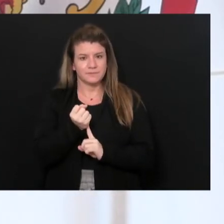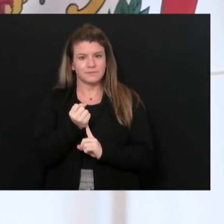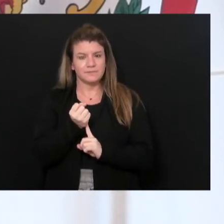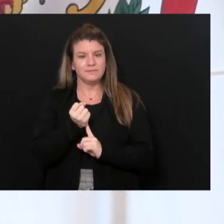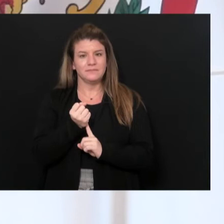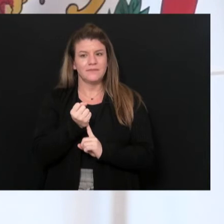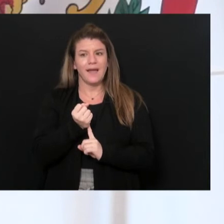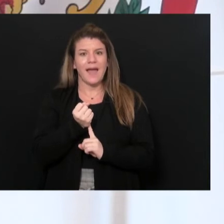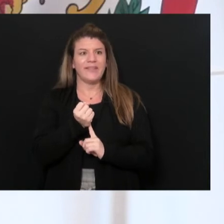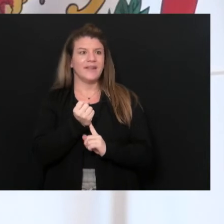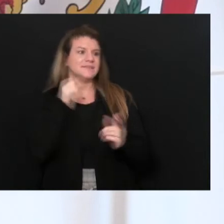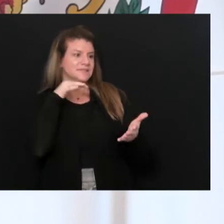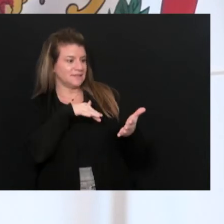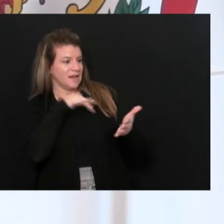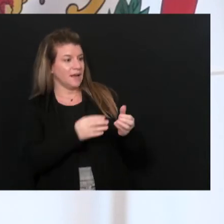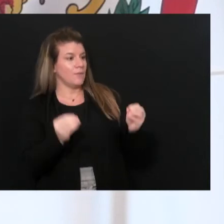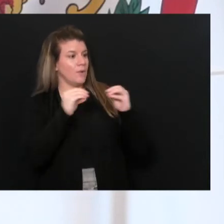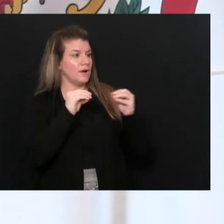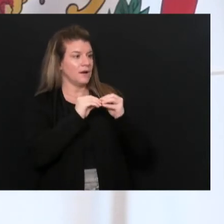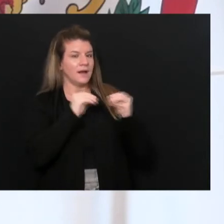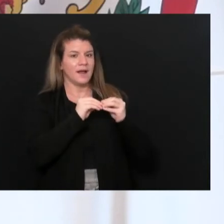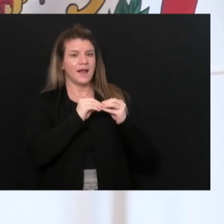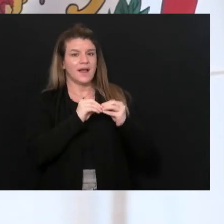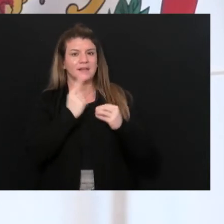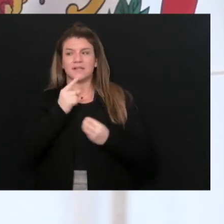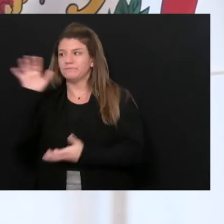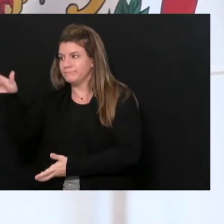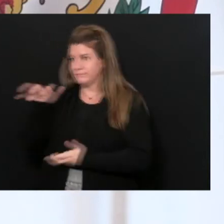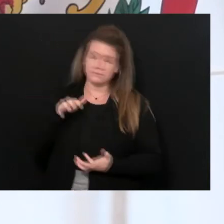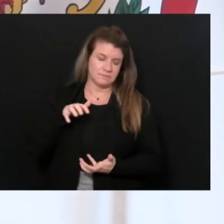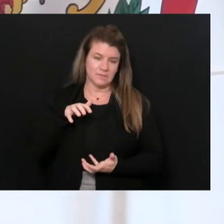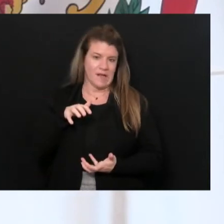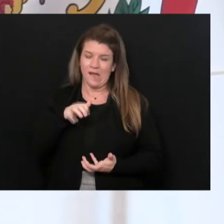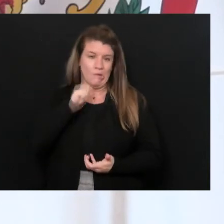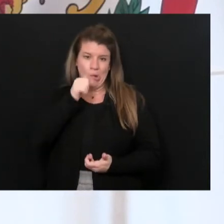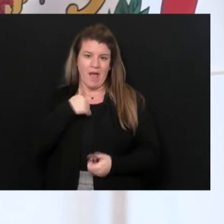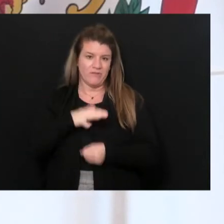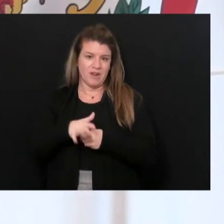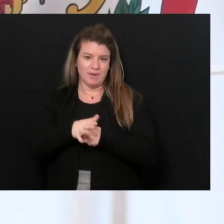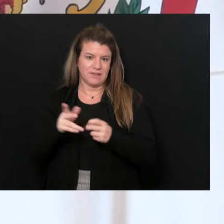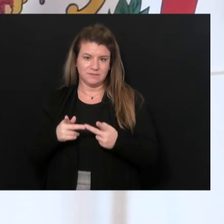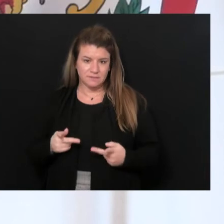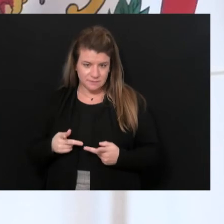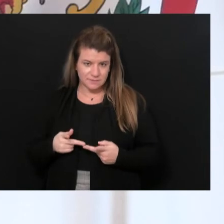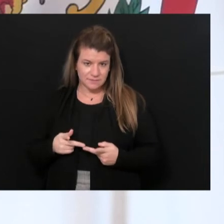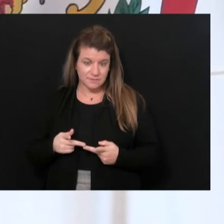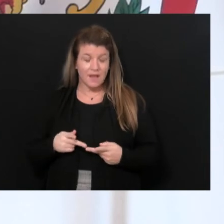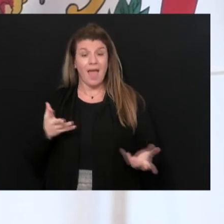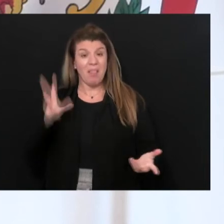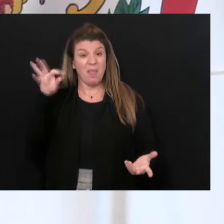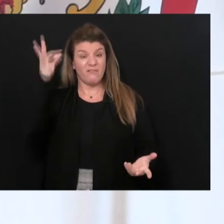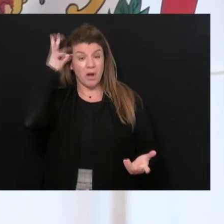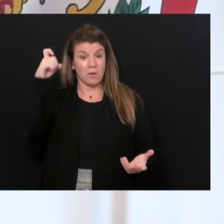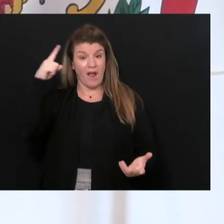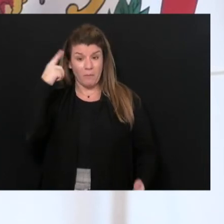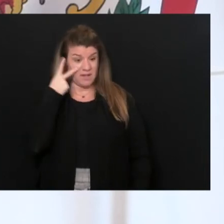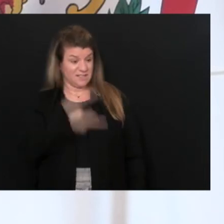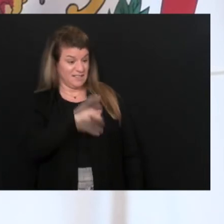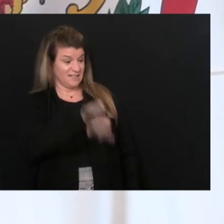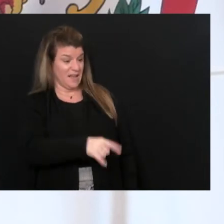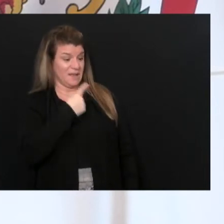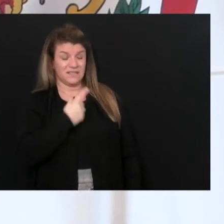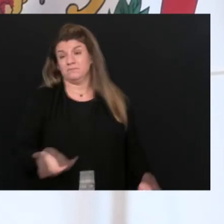just enough to where you hear, and then somebody says, well, we don't even have a place to put them. And then the federal government comes right back and